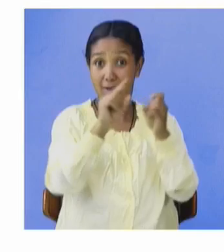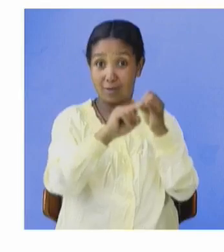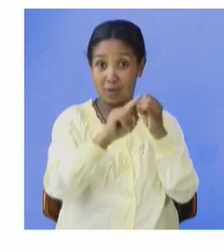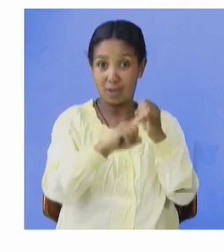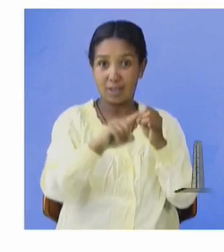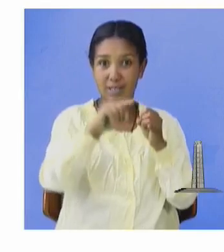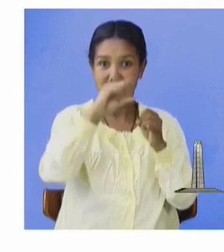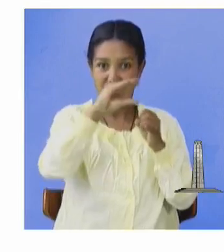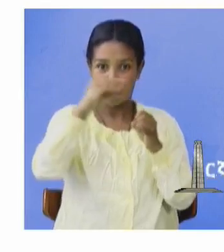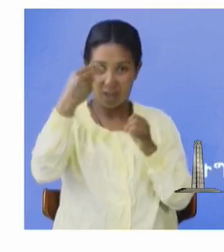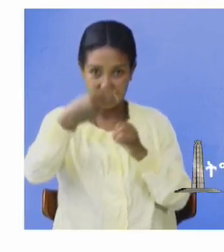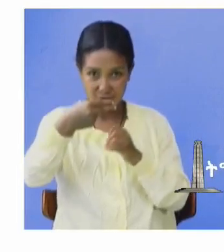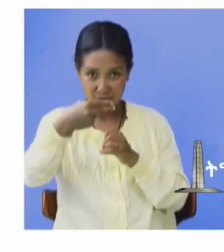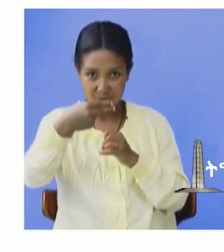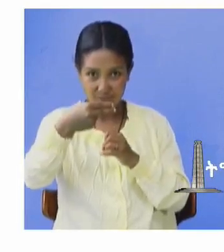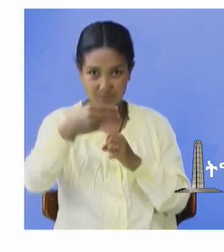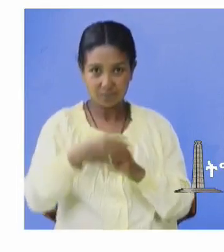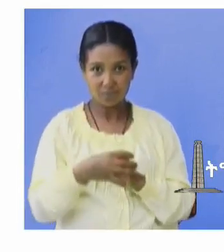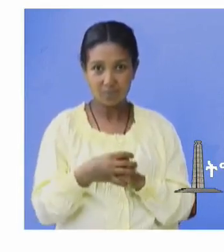ch,